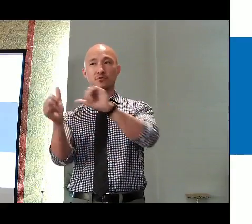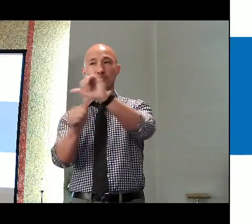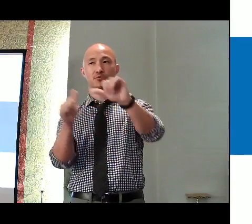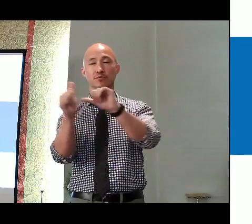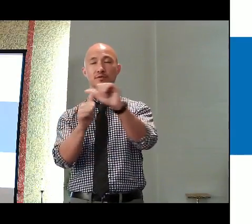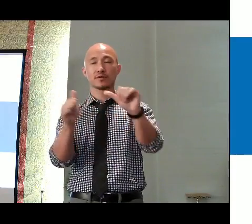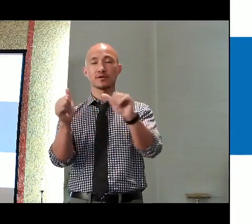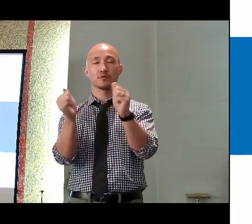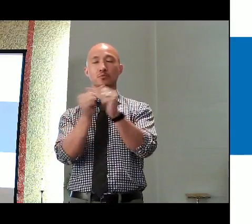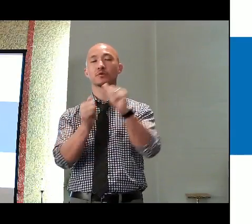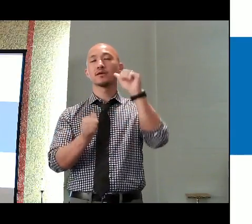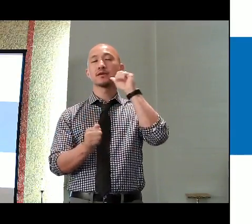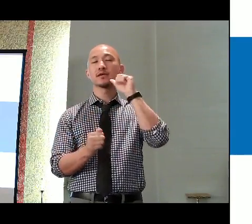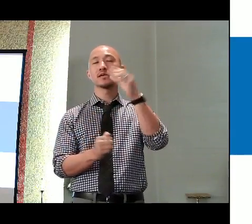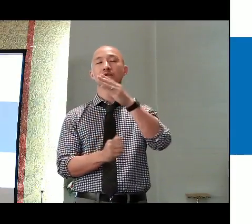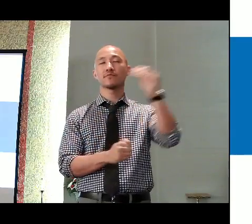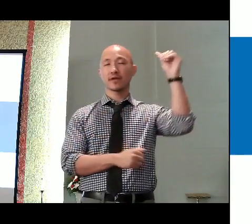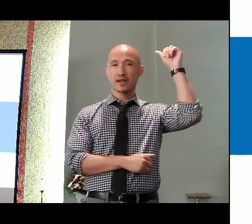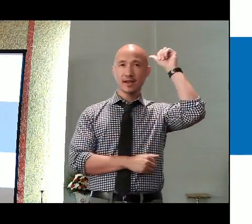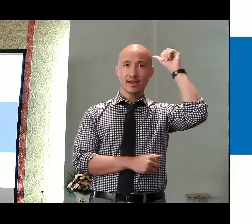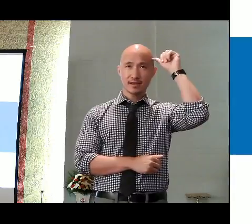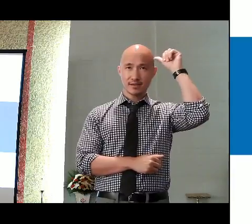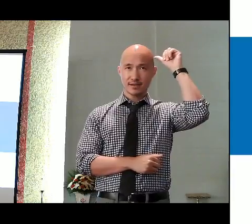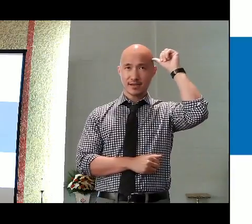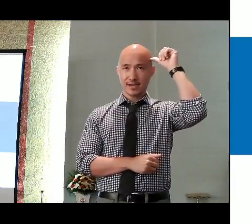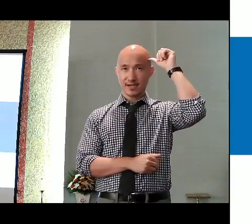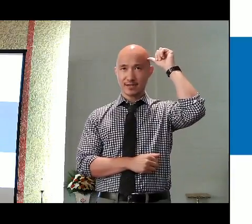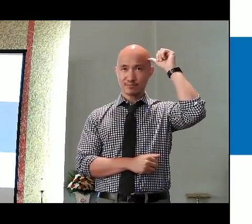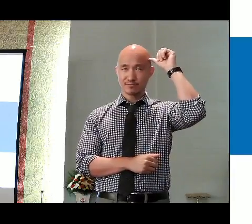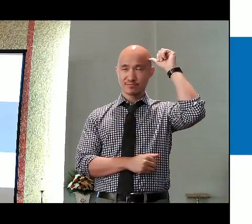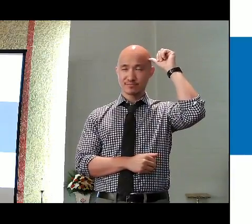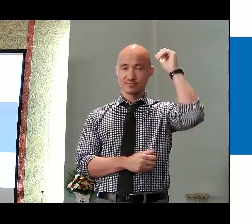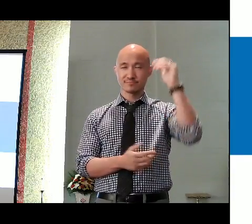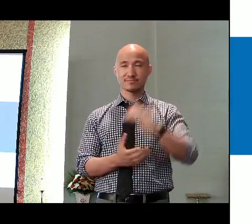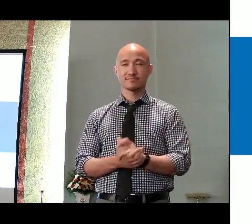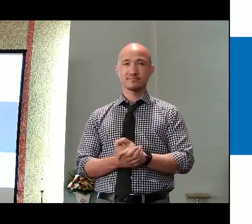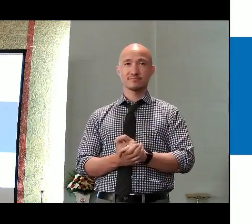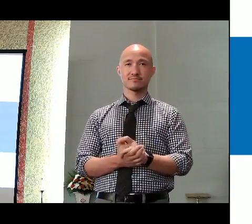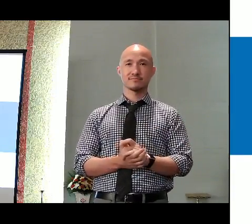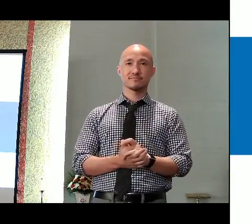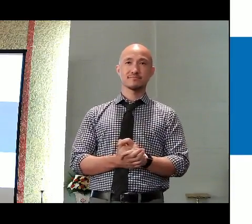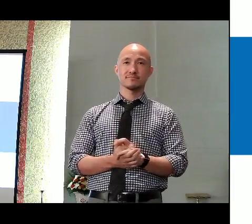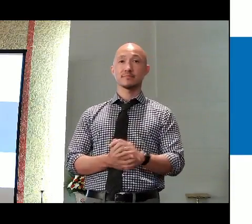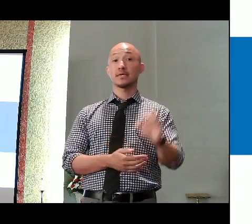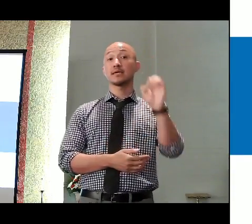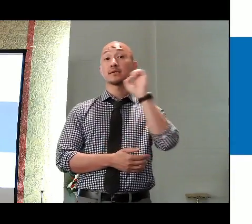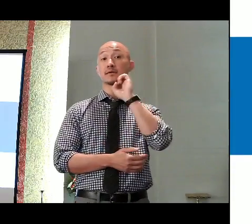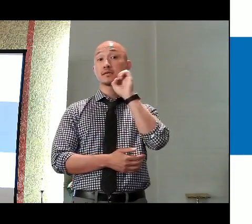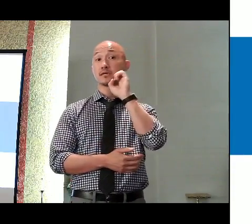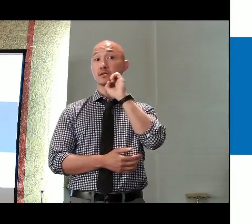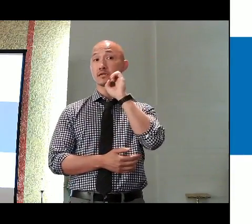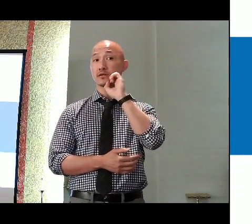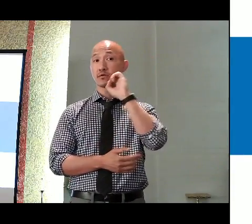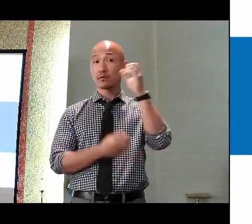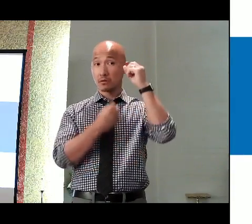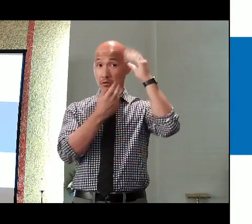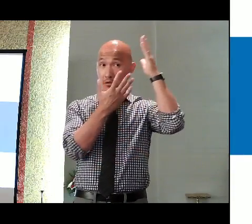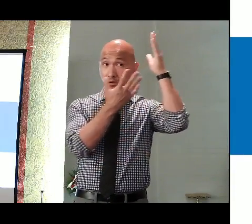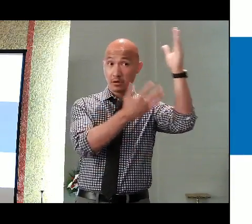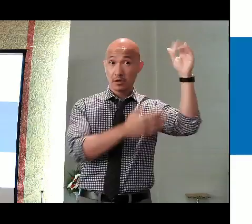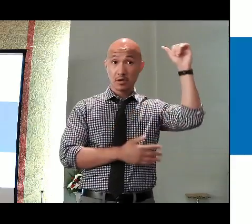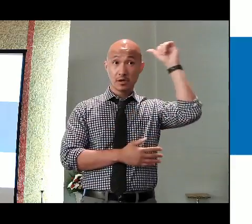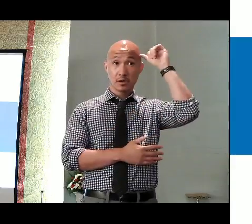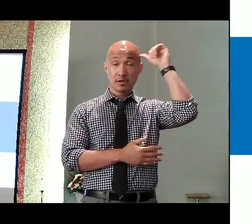I believe this is one of the reasons. Because Eve, being in subjection to Adam, that already made